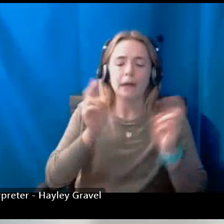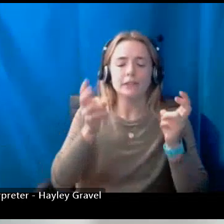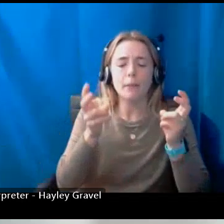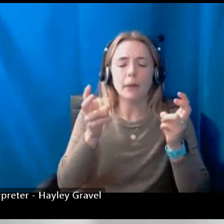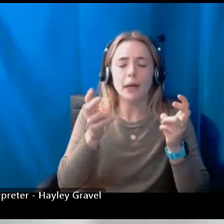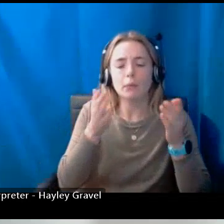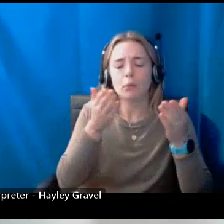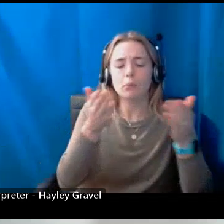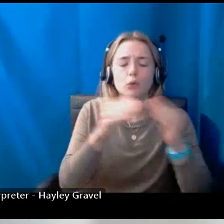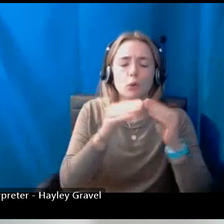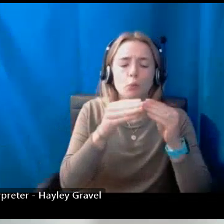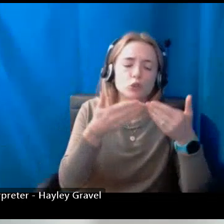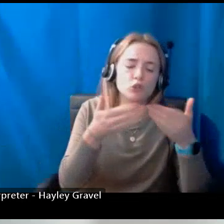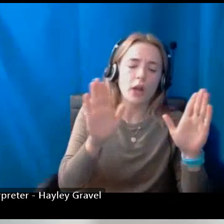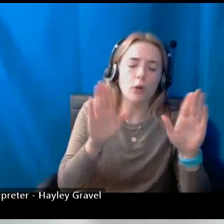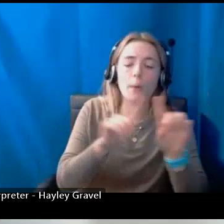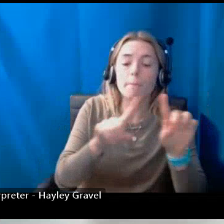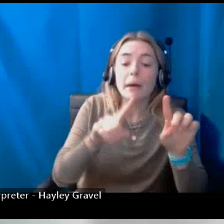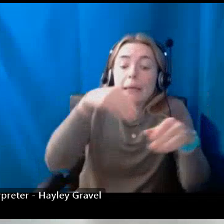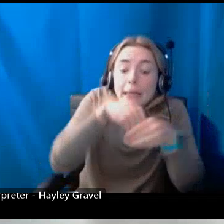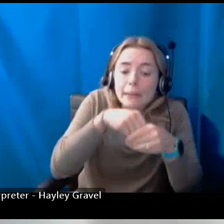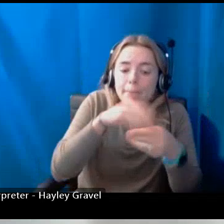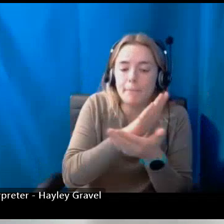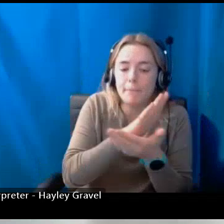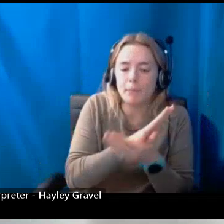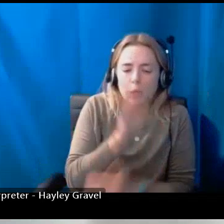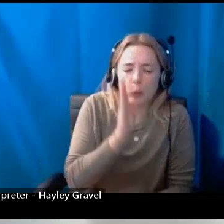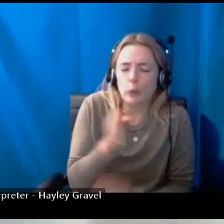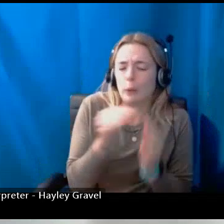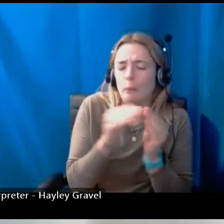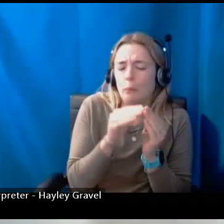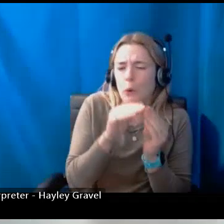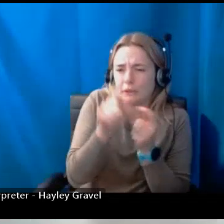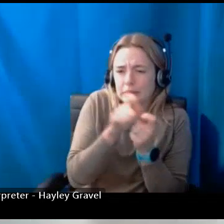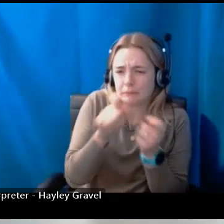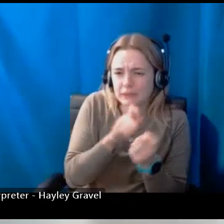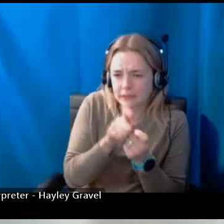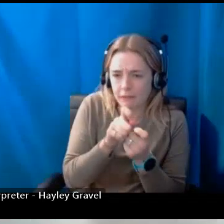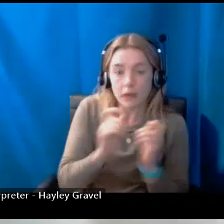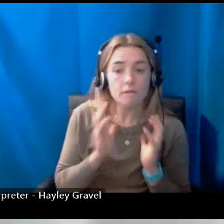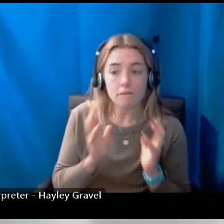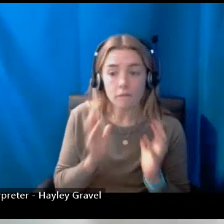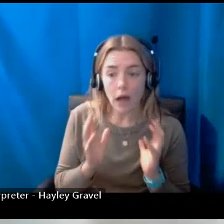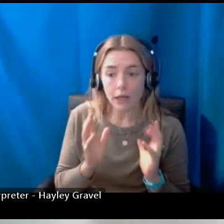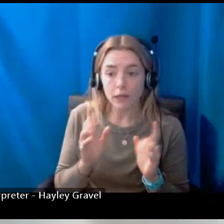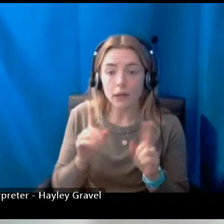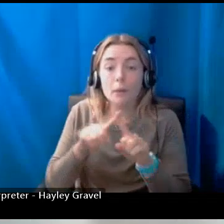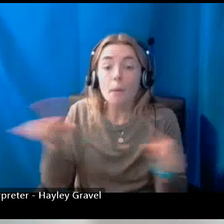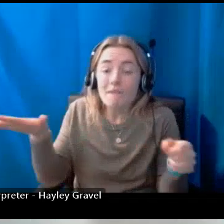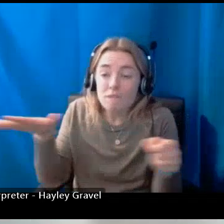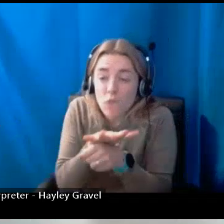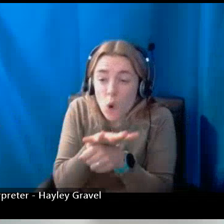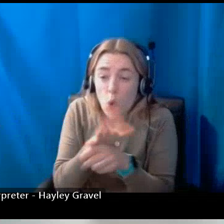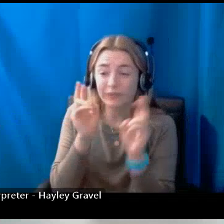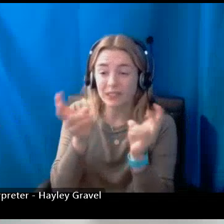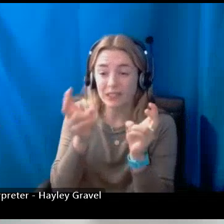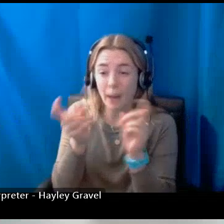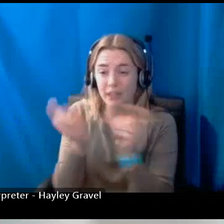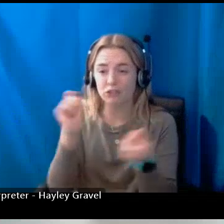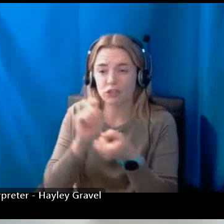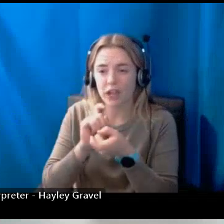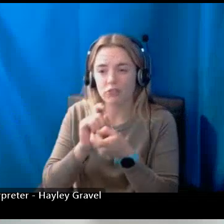gotten a grade for. You may need to go back and do some tweaking in your mind and thinking about, okay, this is something I